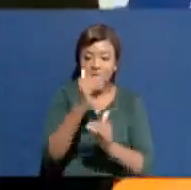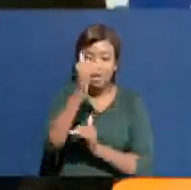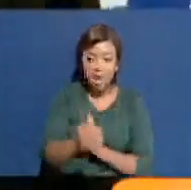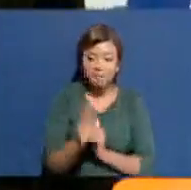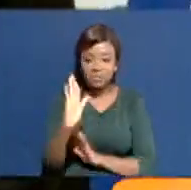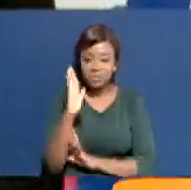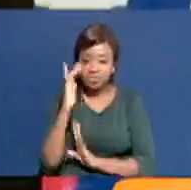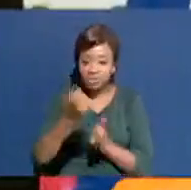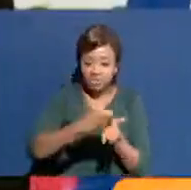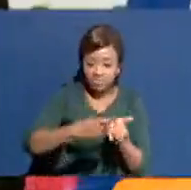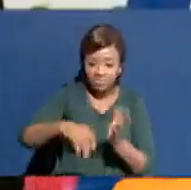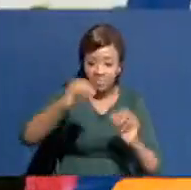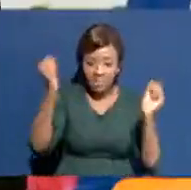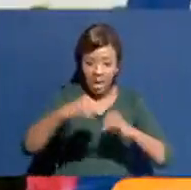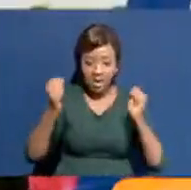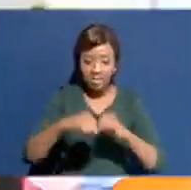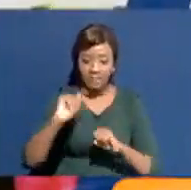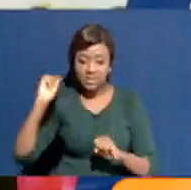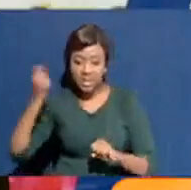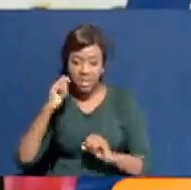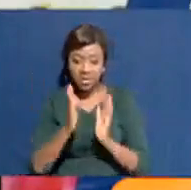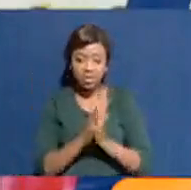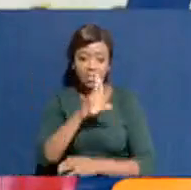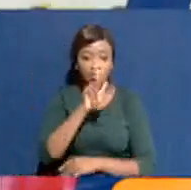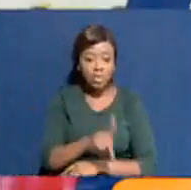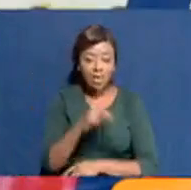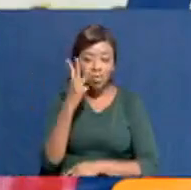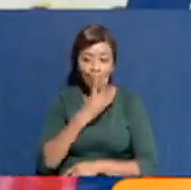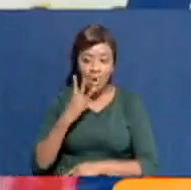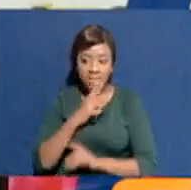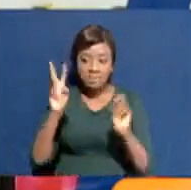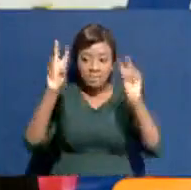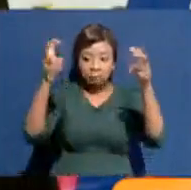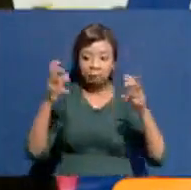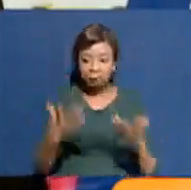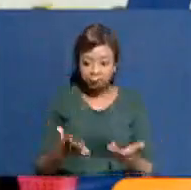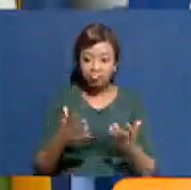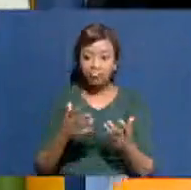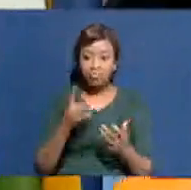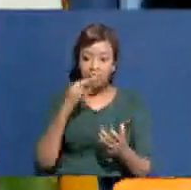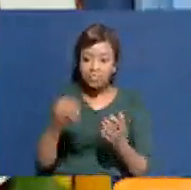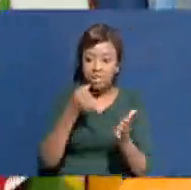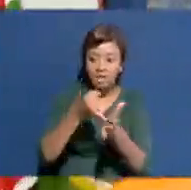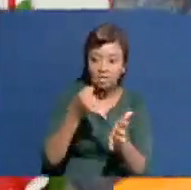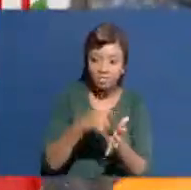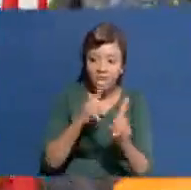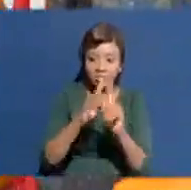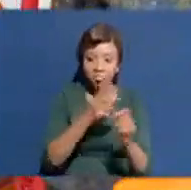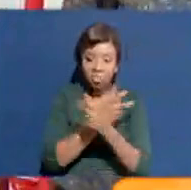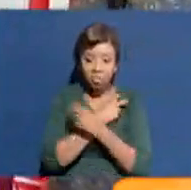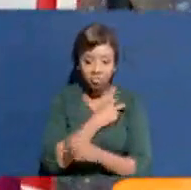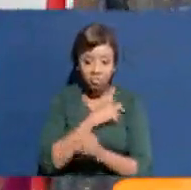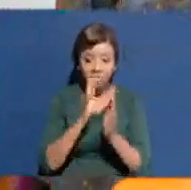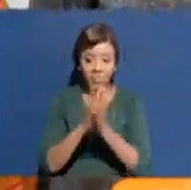was signed between Kenya and the United Kingdom Wednesday, with the subject being involvement and consultation with neighboring